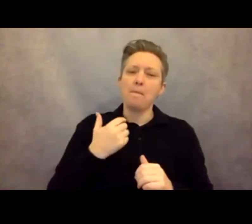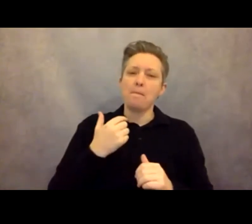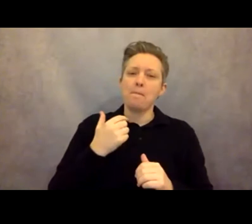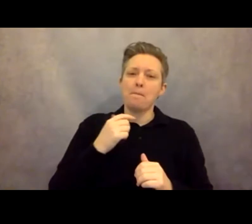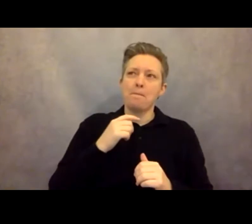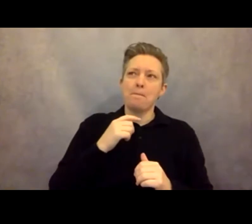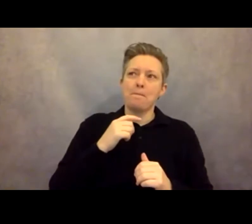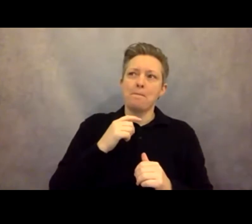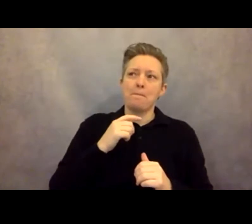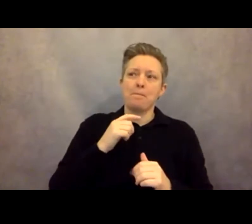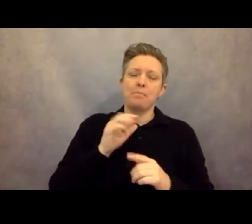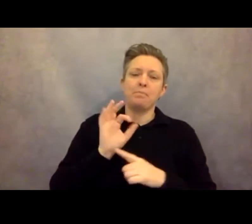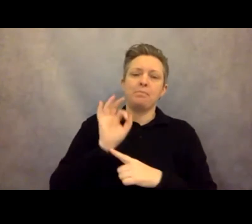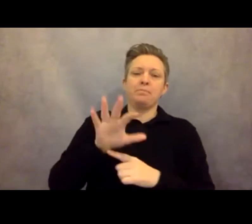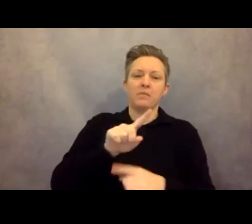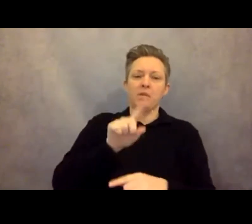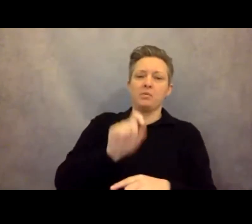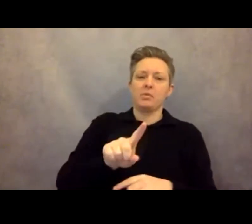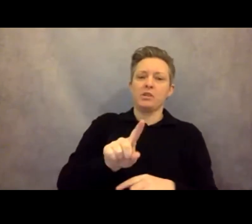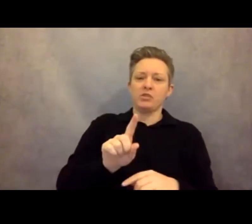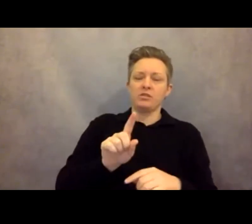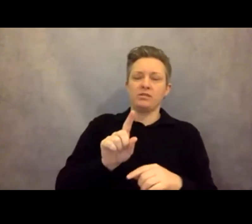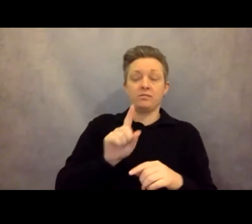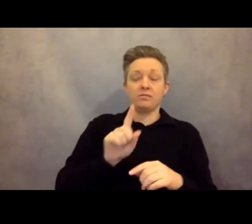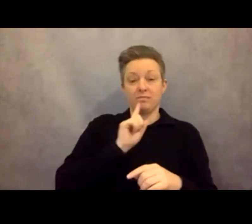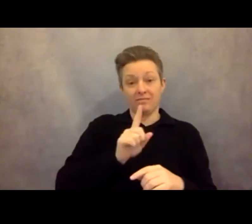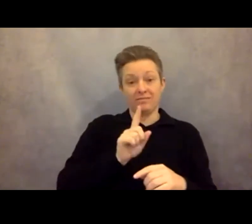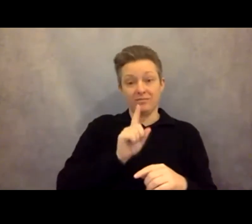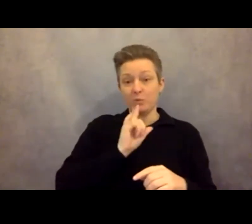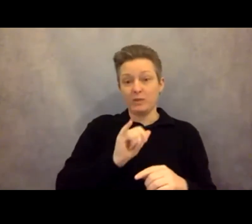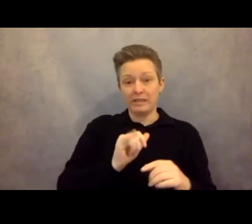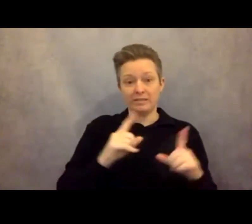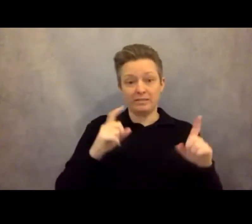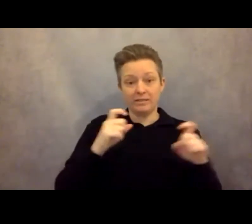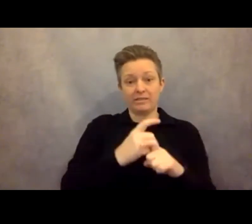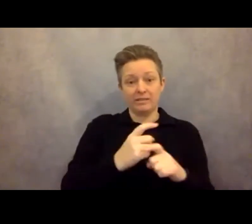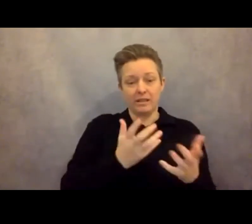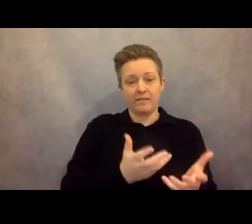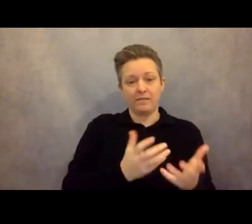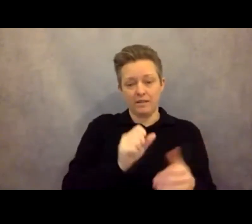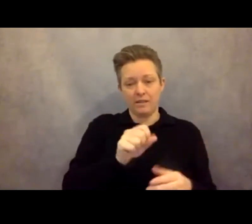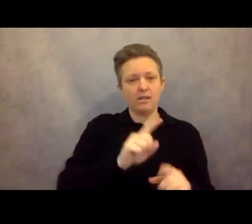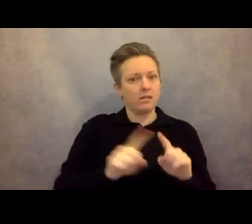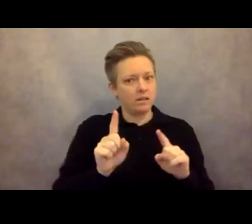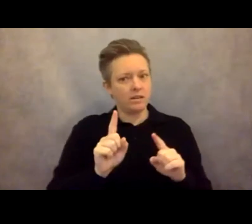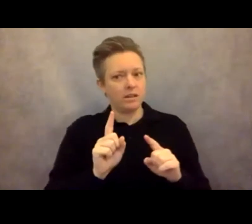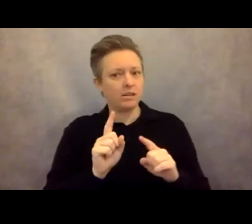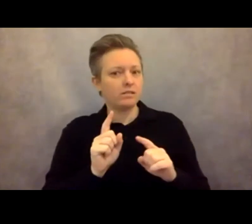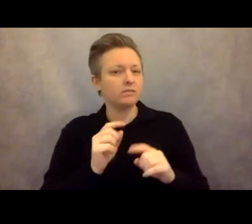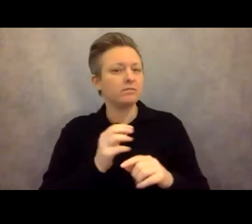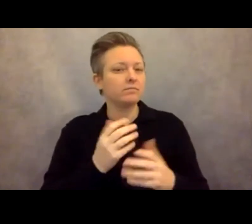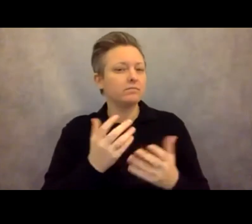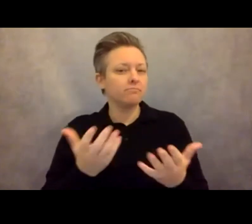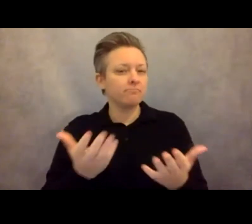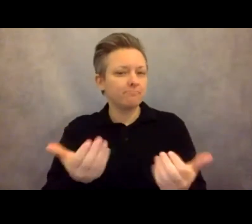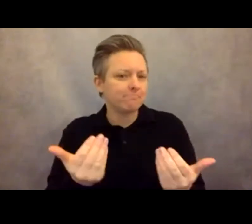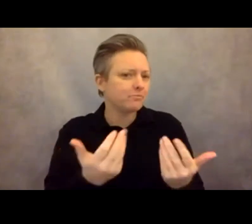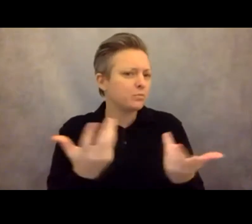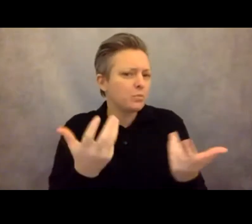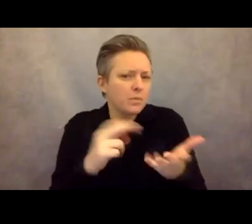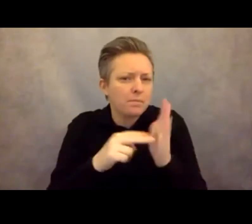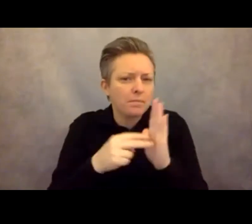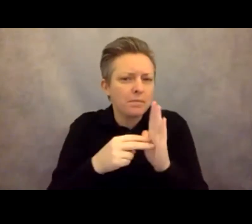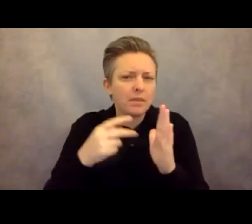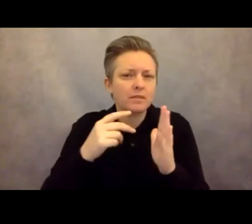co-collaborative process of like, how do we think about what does it mean to be authentic in your allyship? What does it mean to be a thought leader? What does it